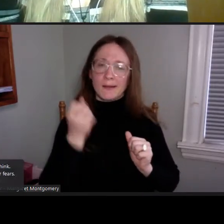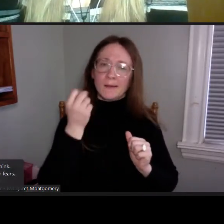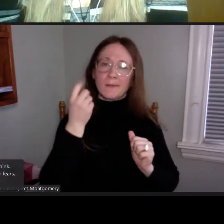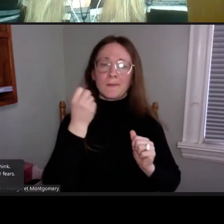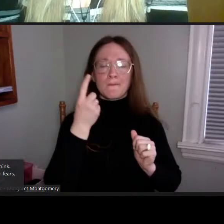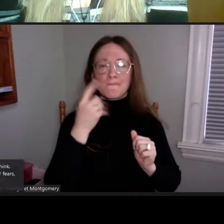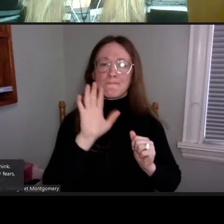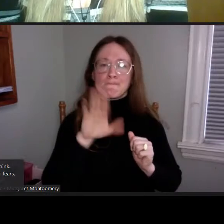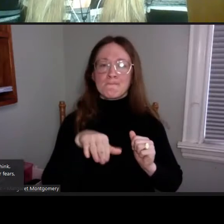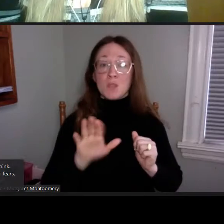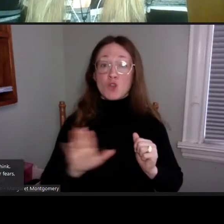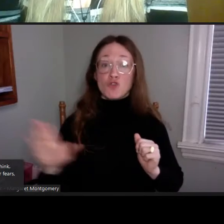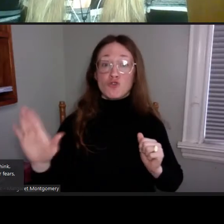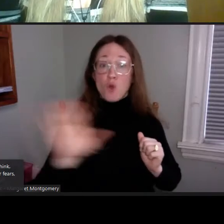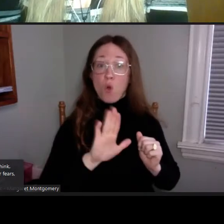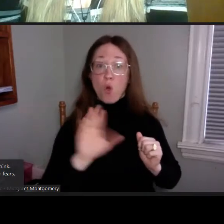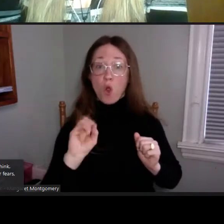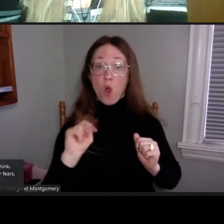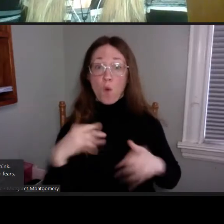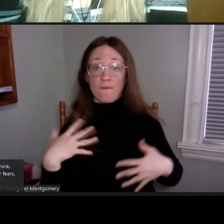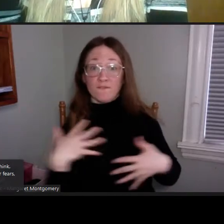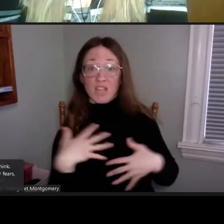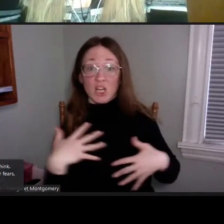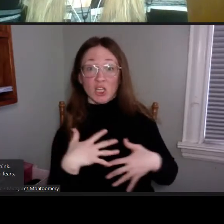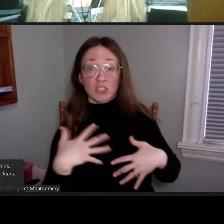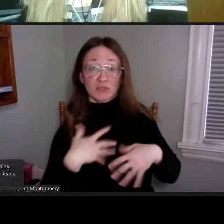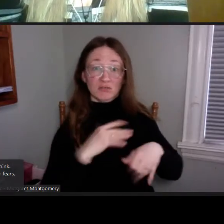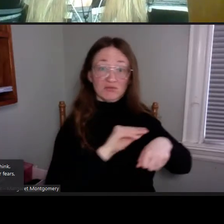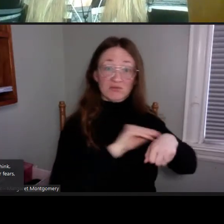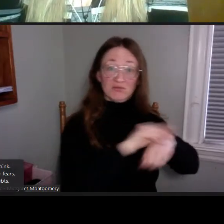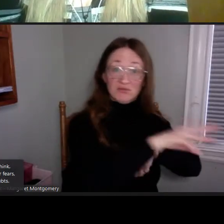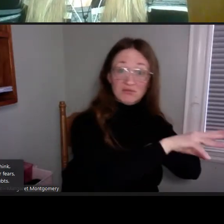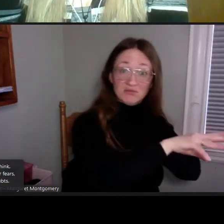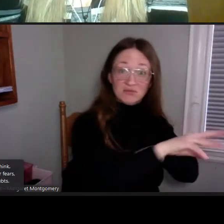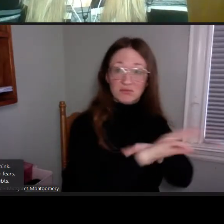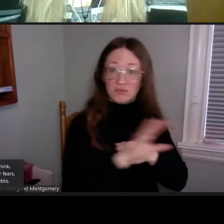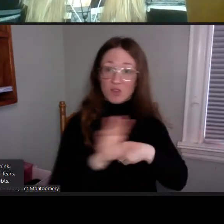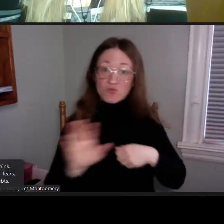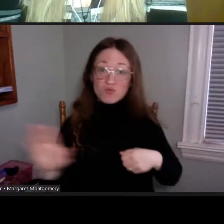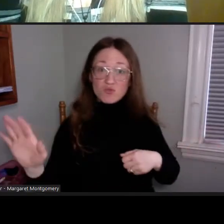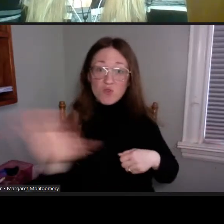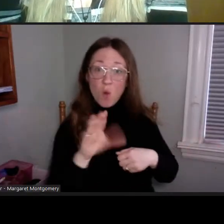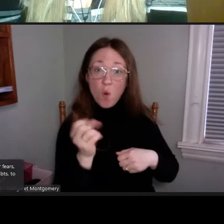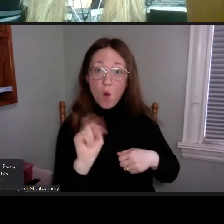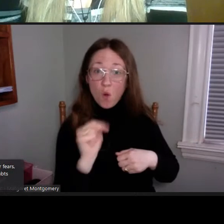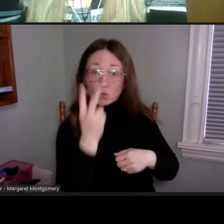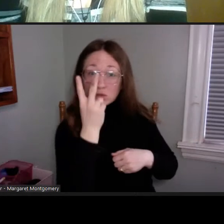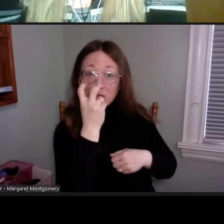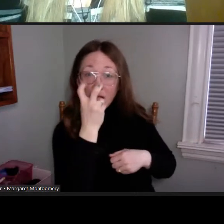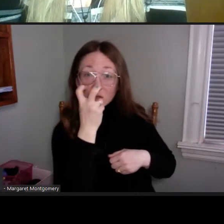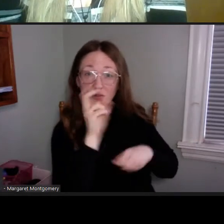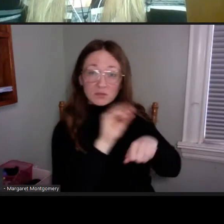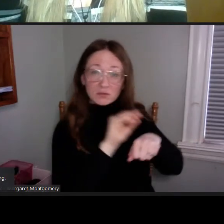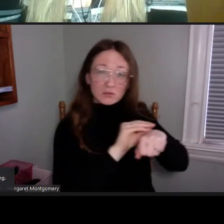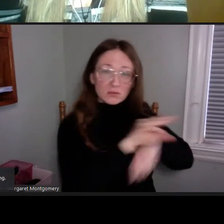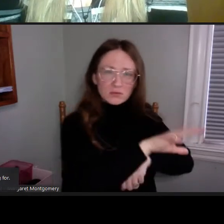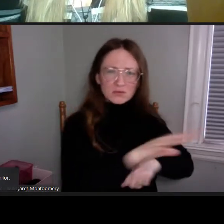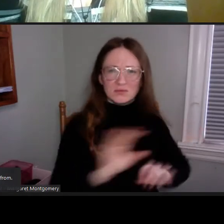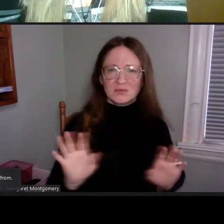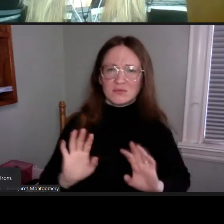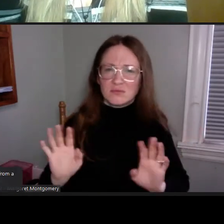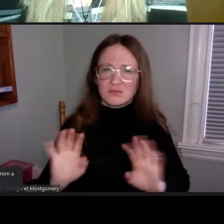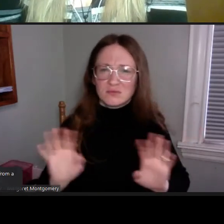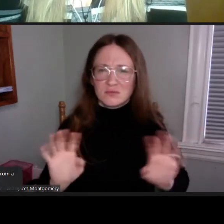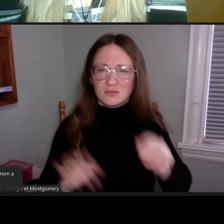your misconceptions or your doubts. Too often I can see that they're coming